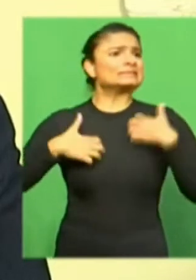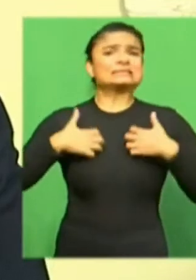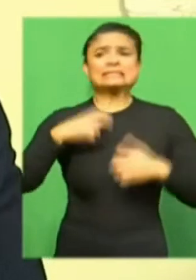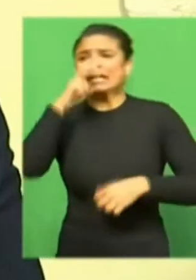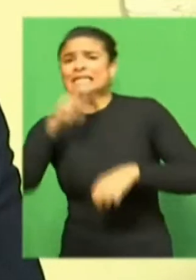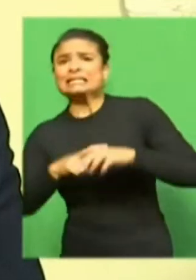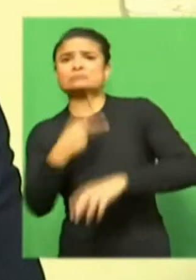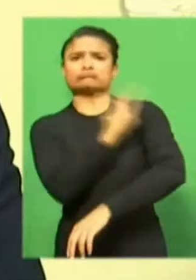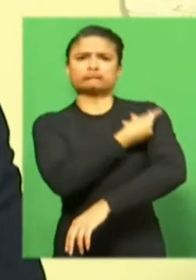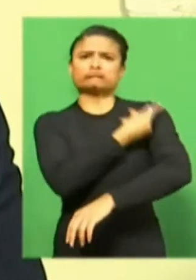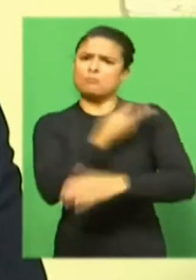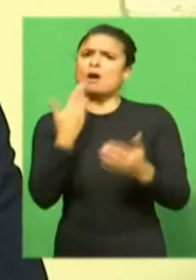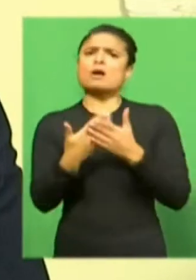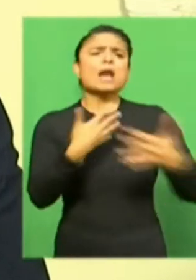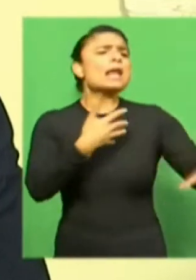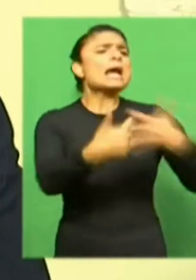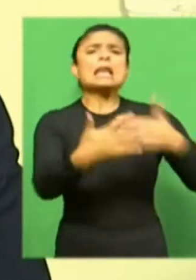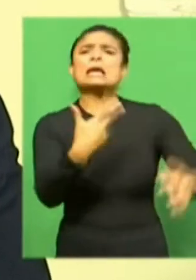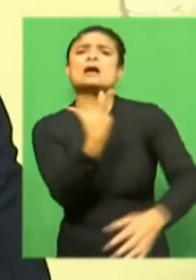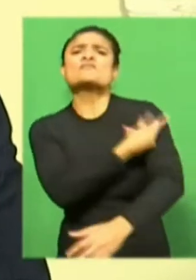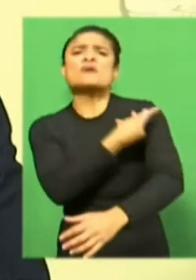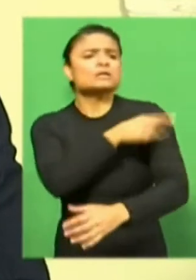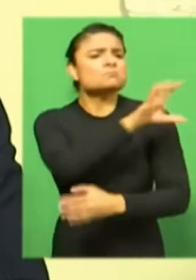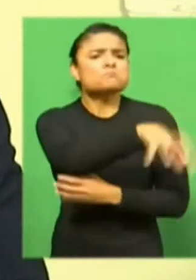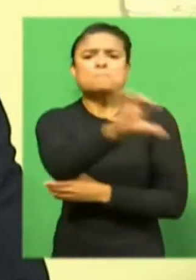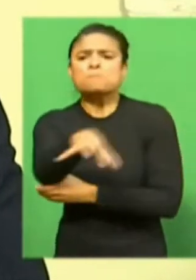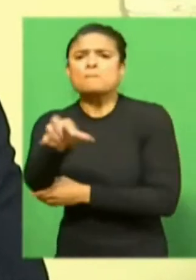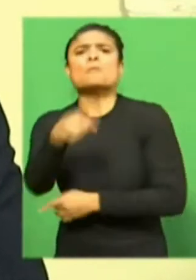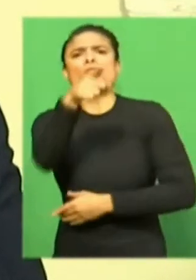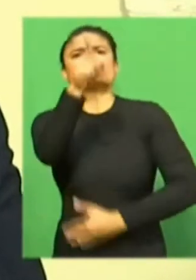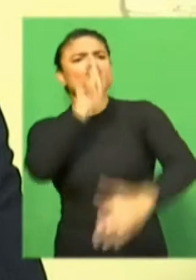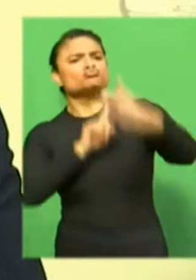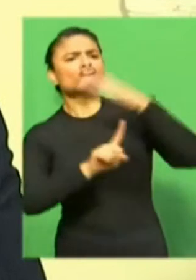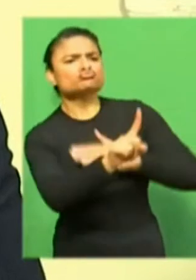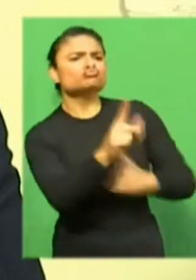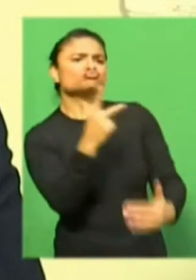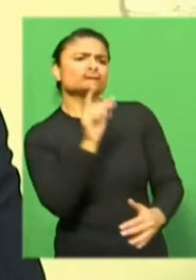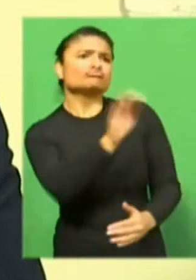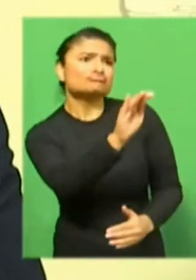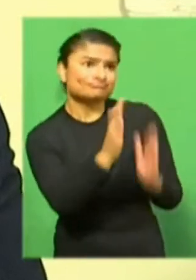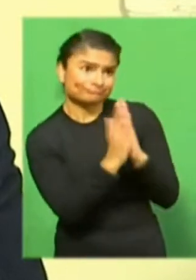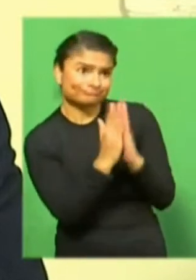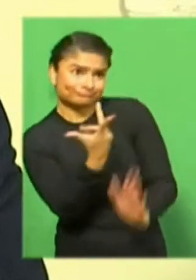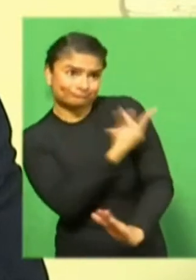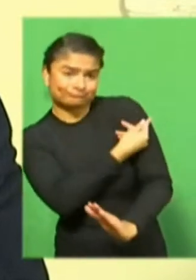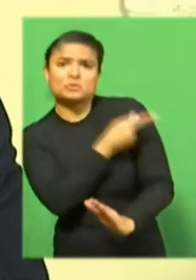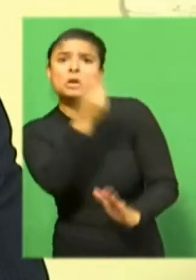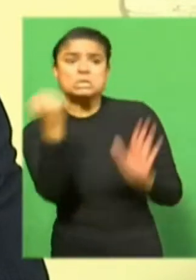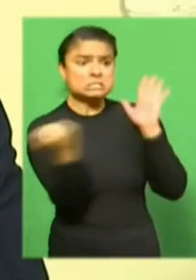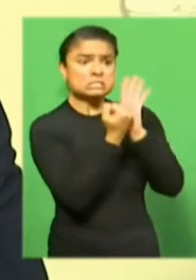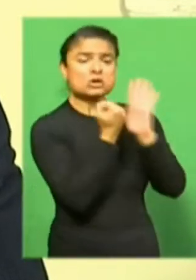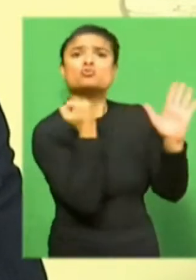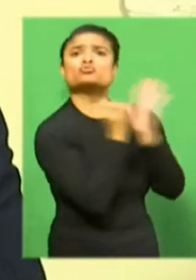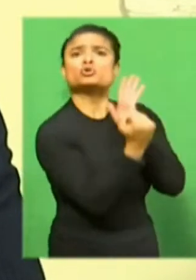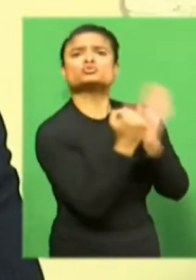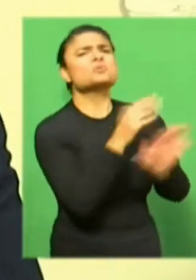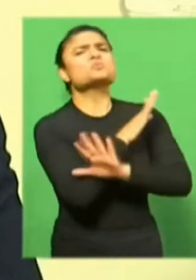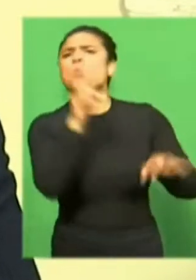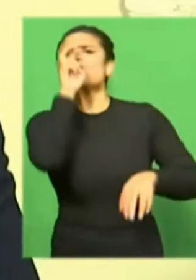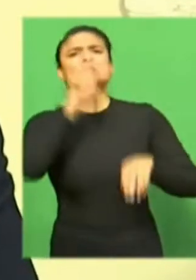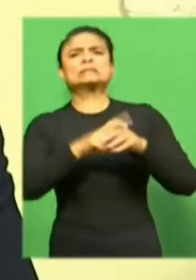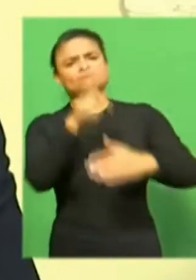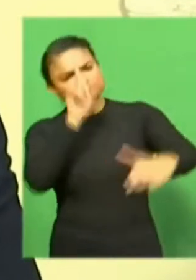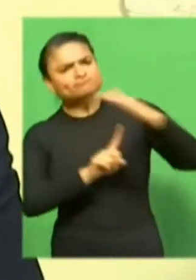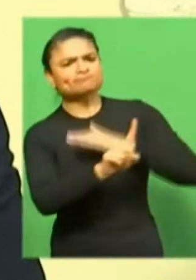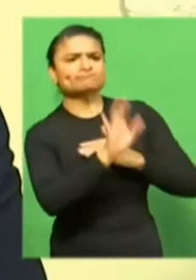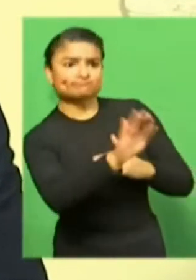sites without an appointment and be registered and vaccinated. This substantial increase